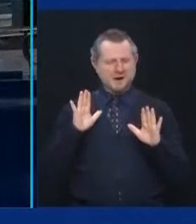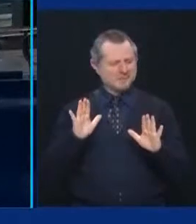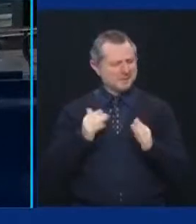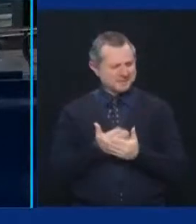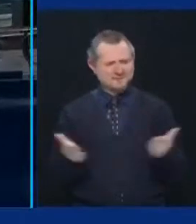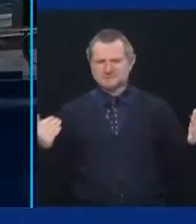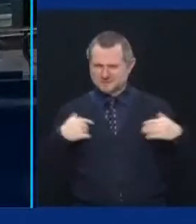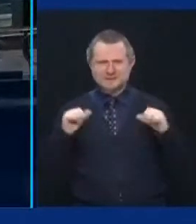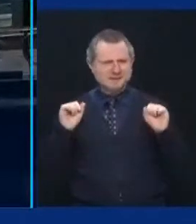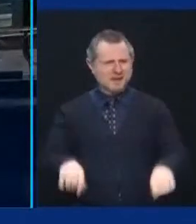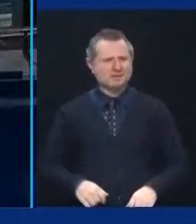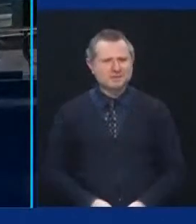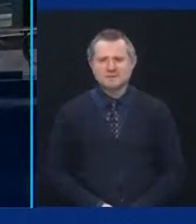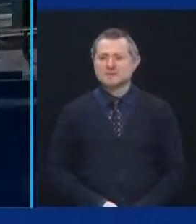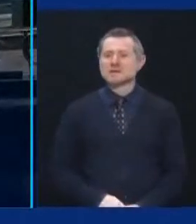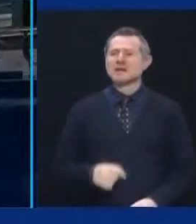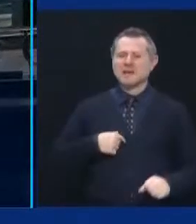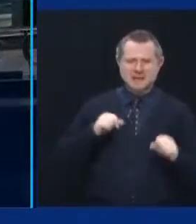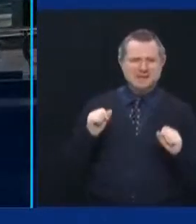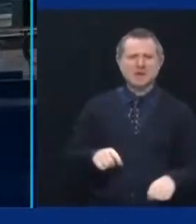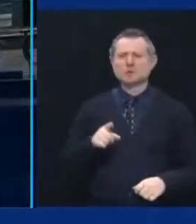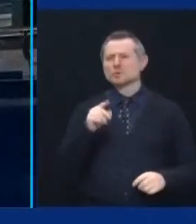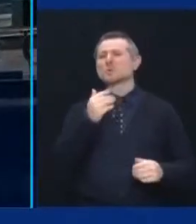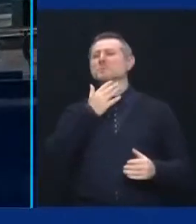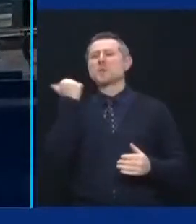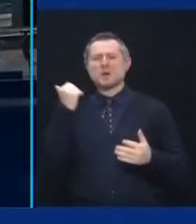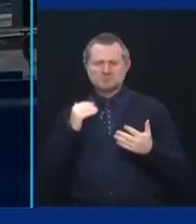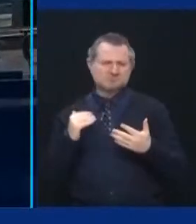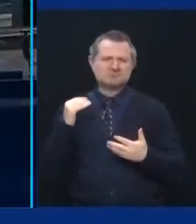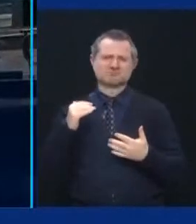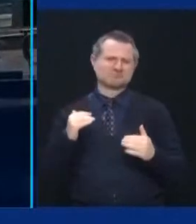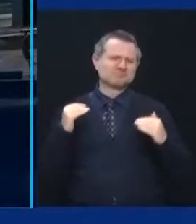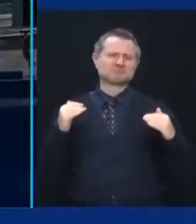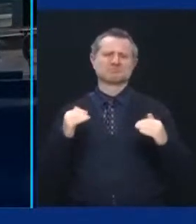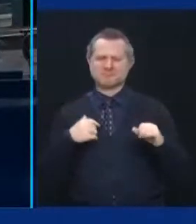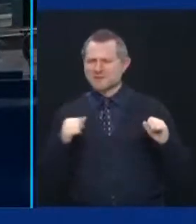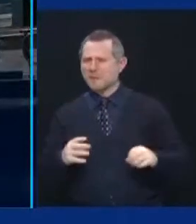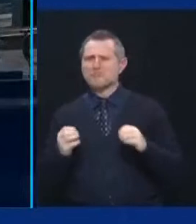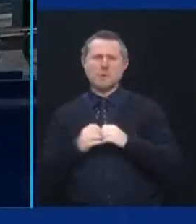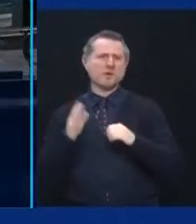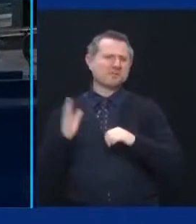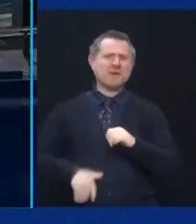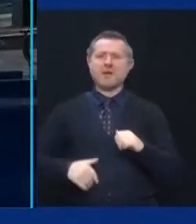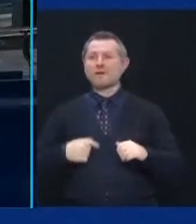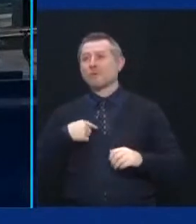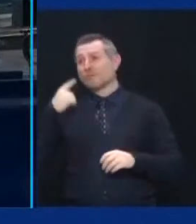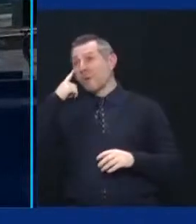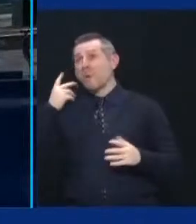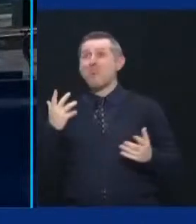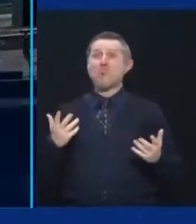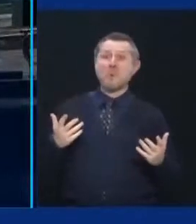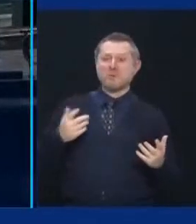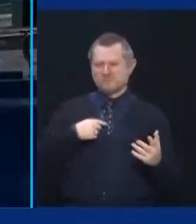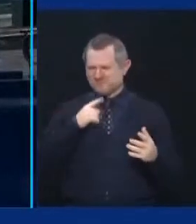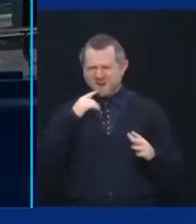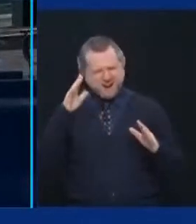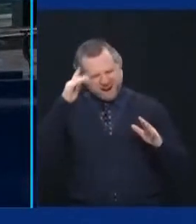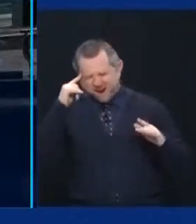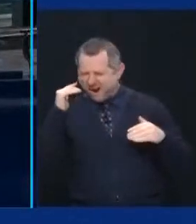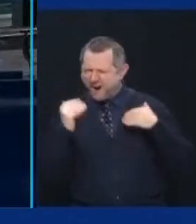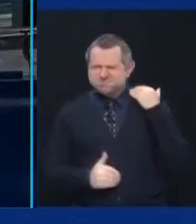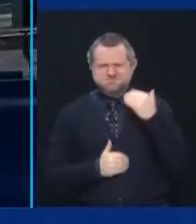do better things and more than we even believe we can do. And that's